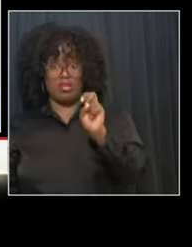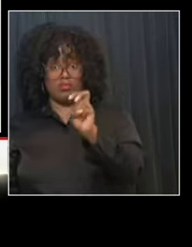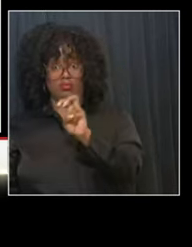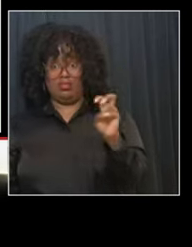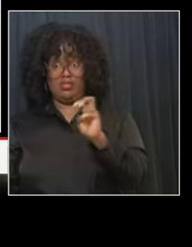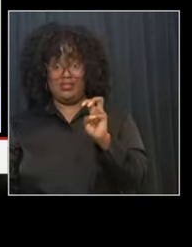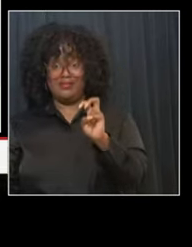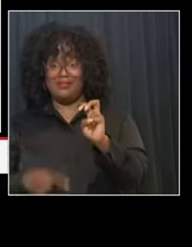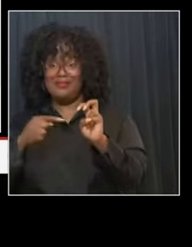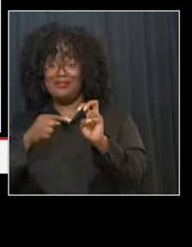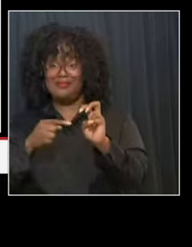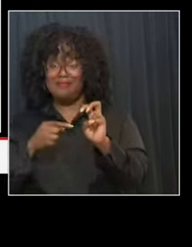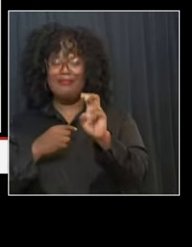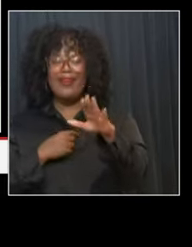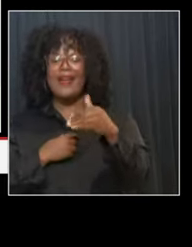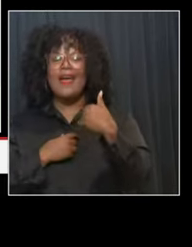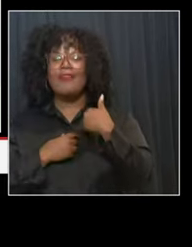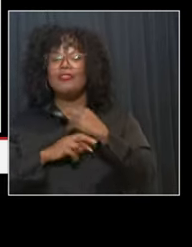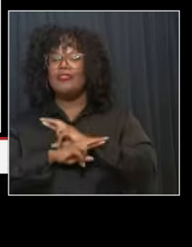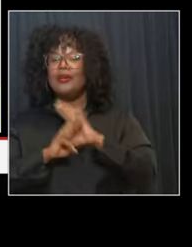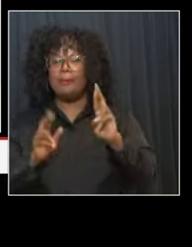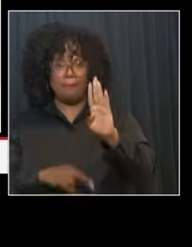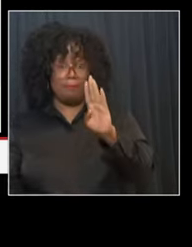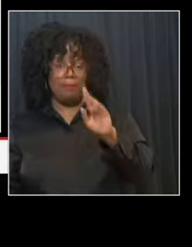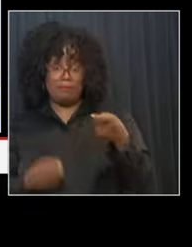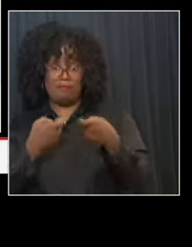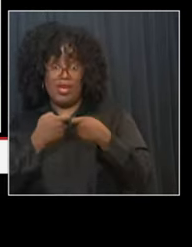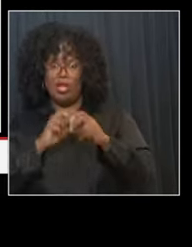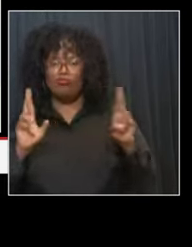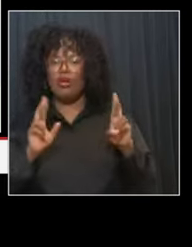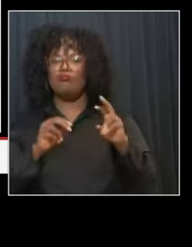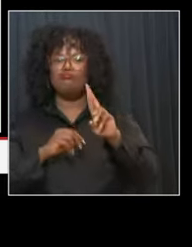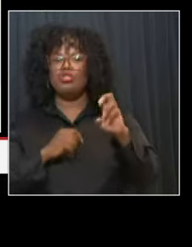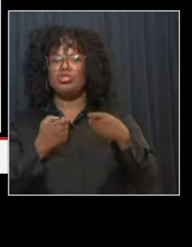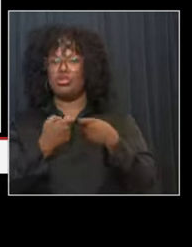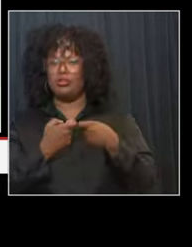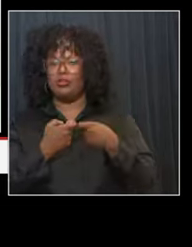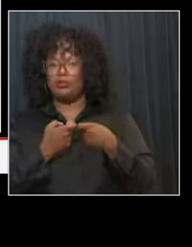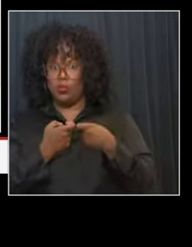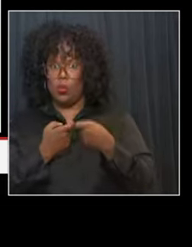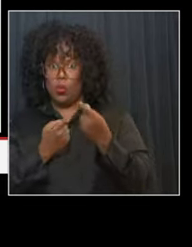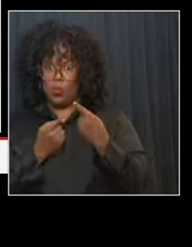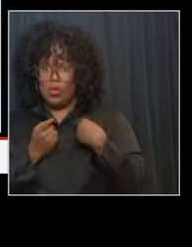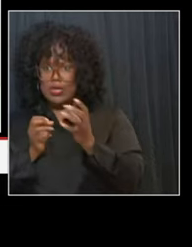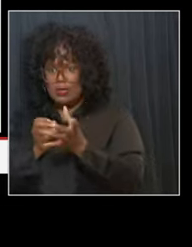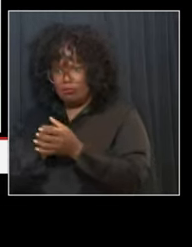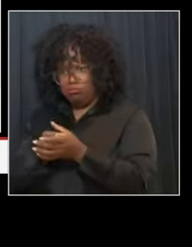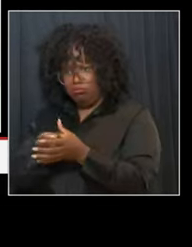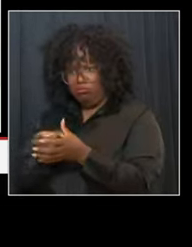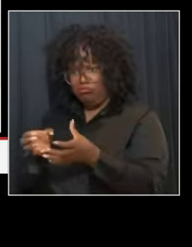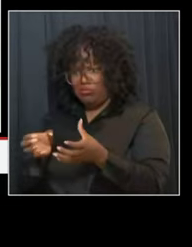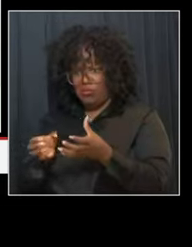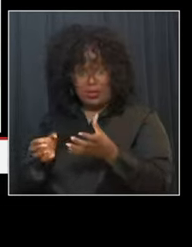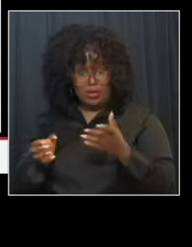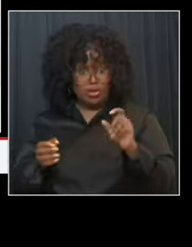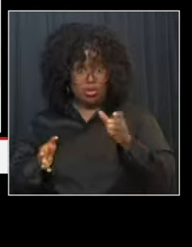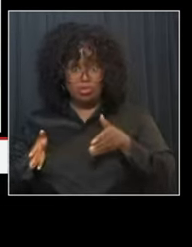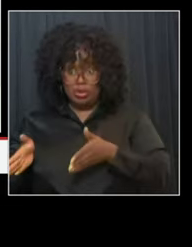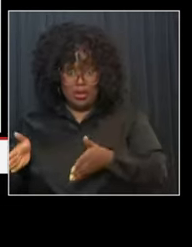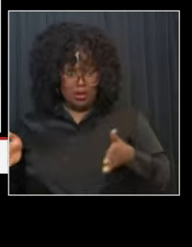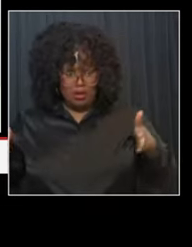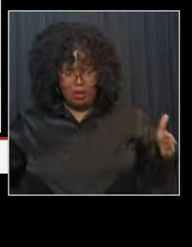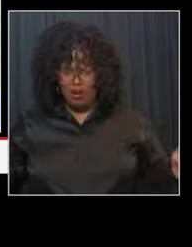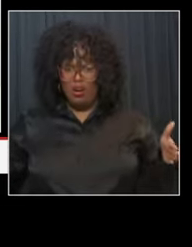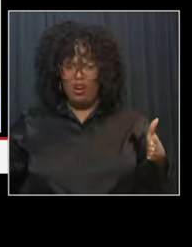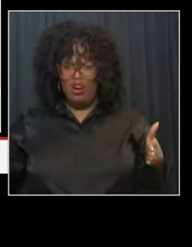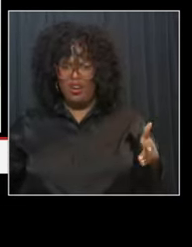more nimbly and quickly expand what is now the streetcar line out beyond where it currently goes. at a much more cost-effective rate than it